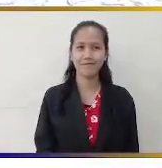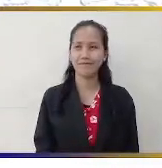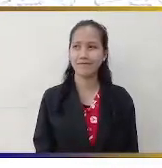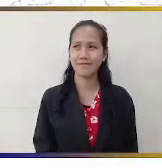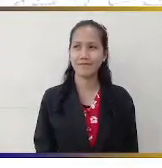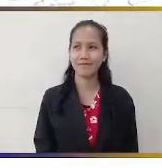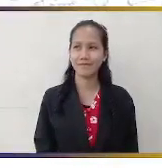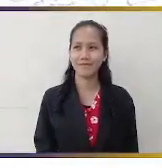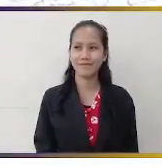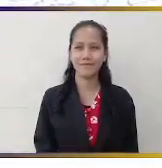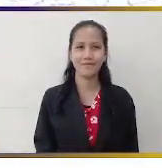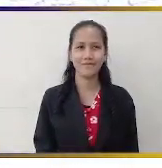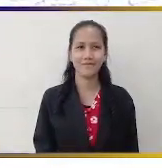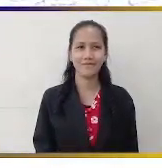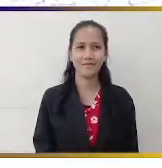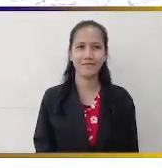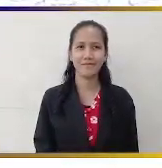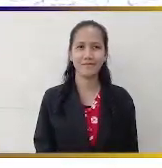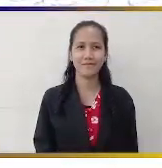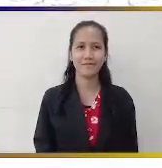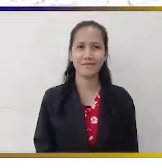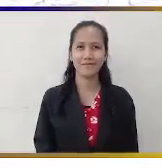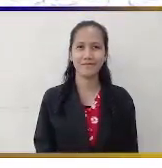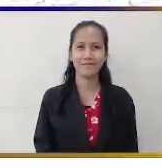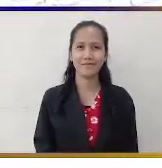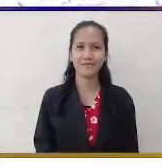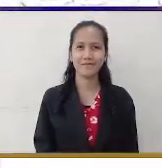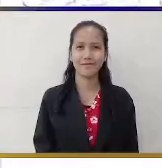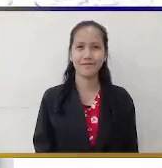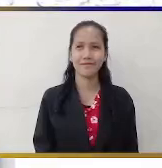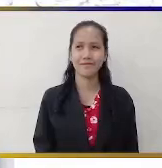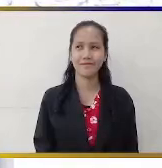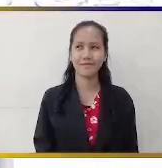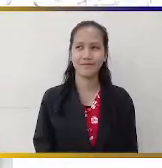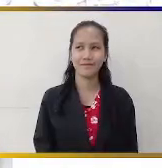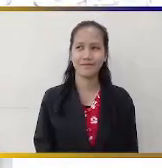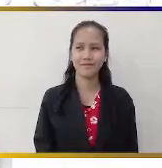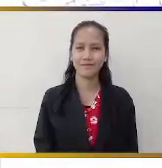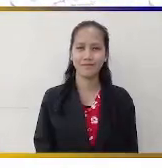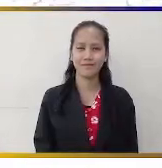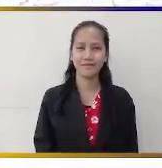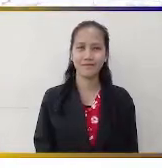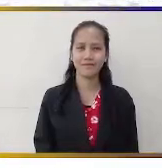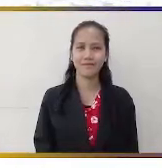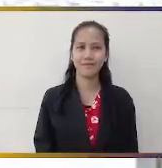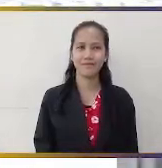this, you know. Luckily, Noel's way back there. Otherwise, he'd probably be gone by now. Amen.